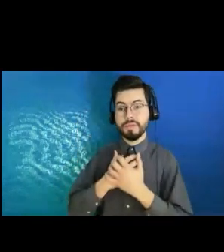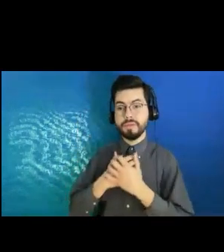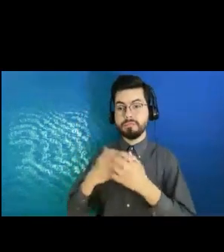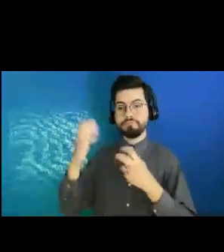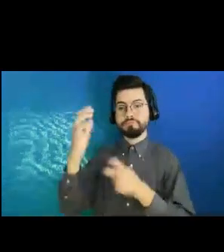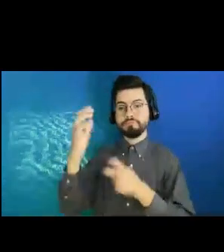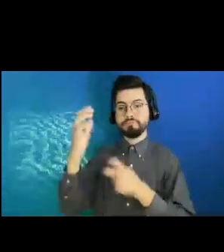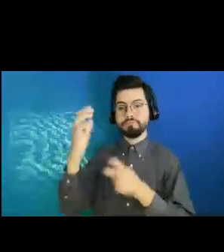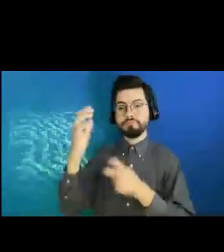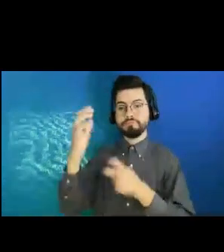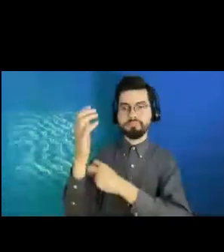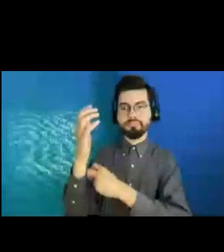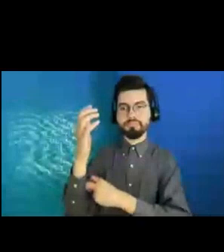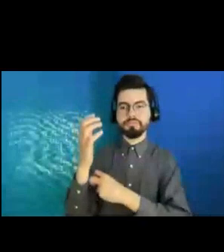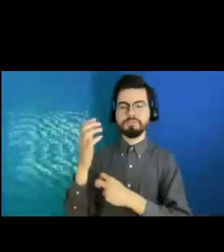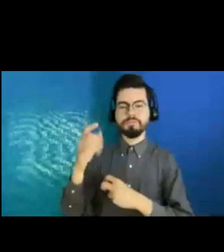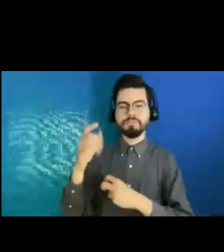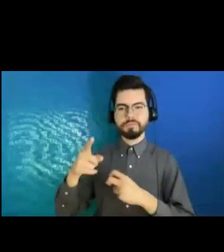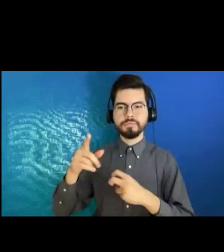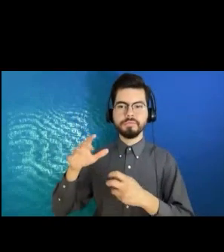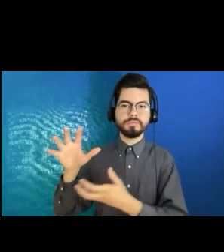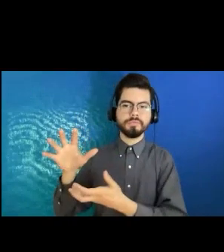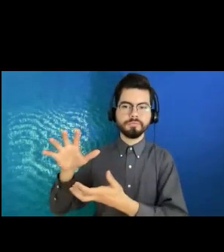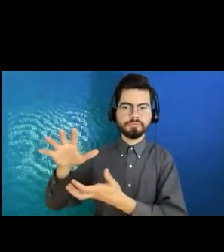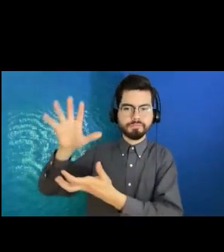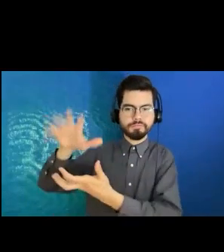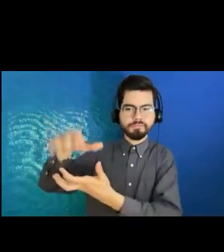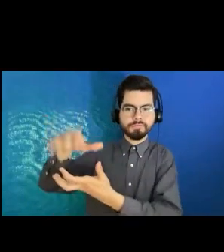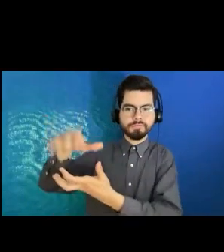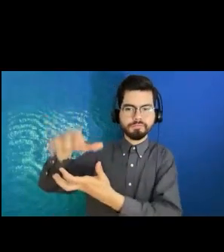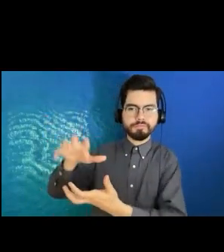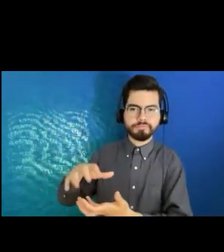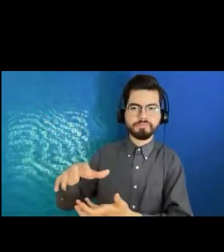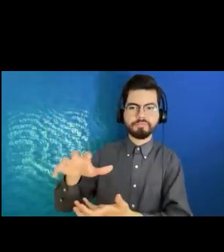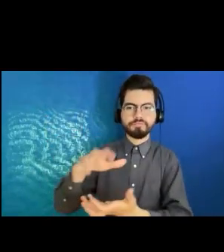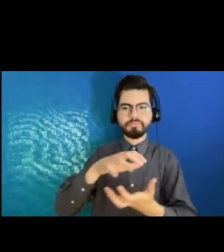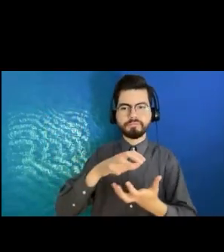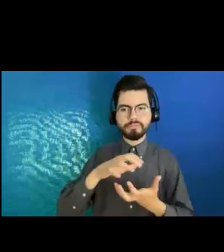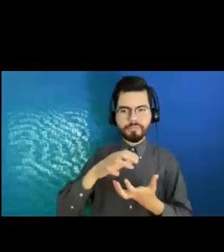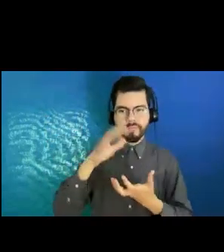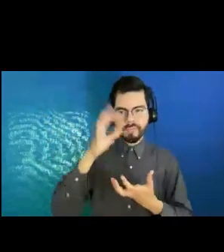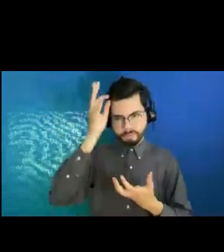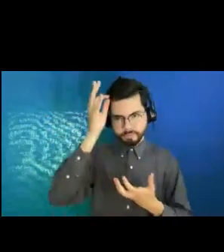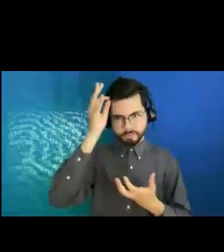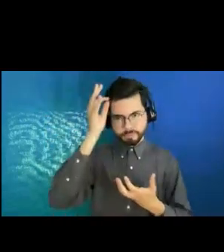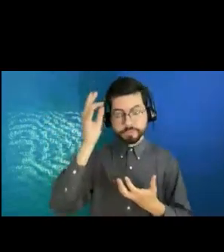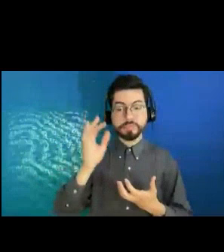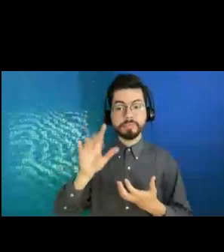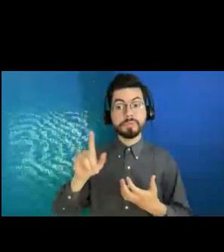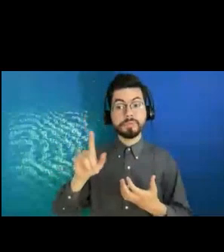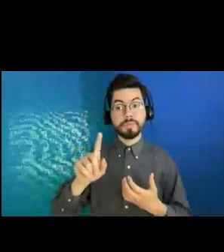So we did this just on the northern range because it's a pretty big effort.